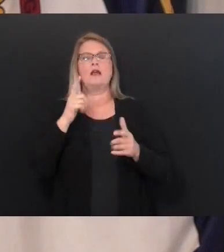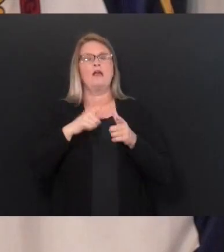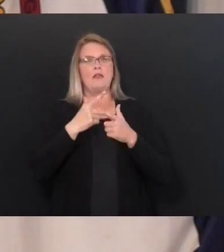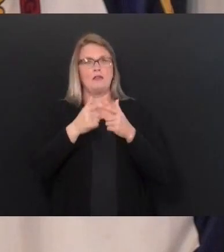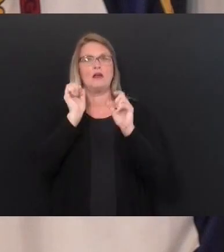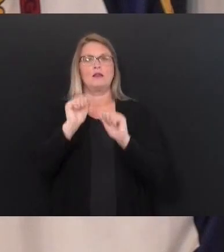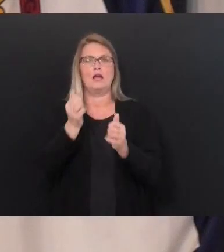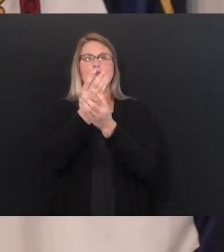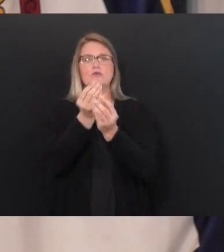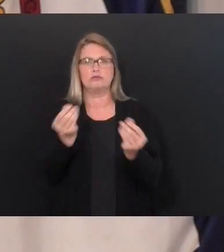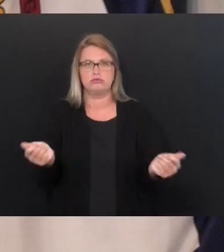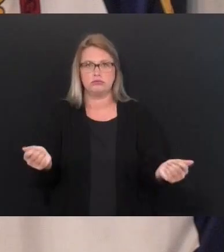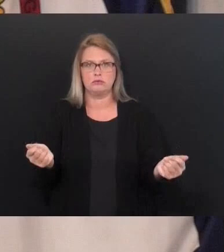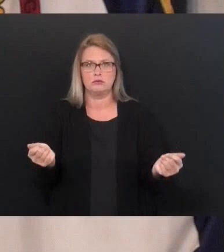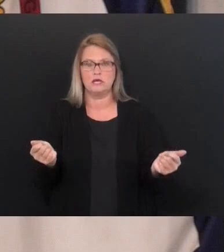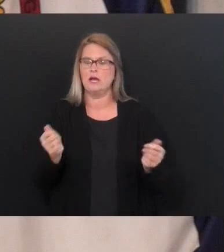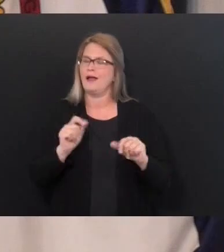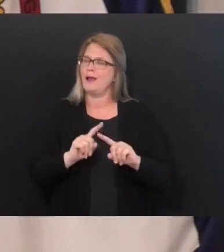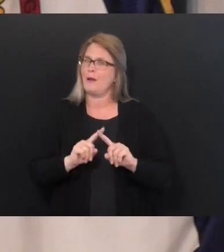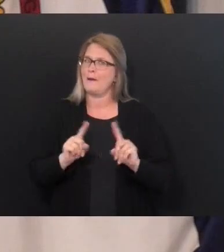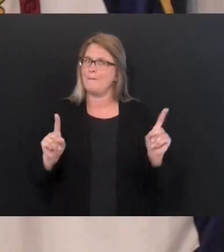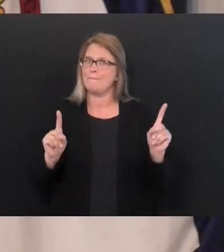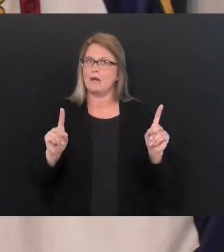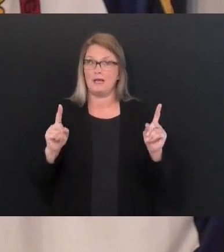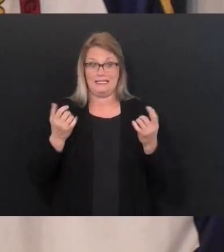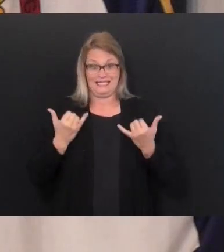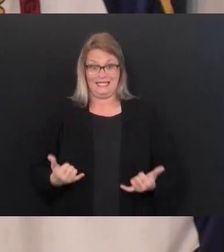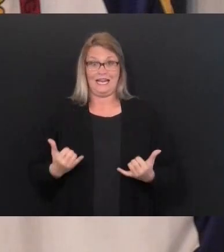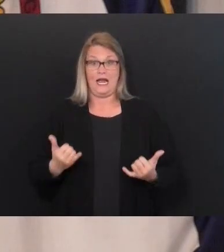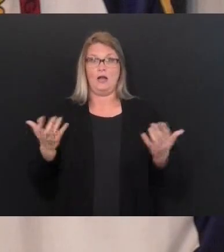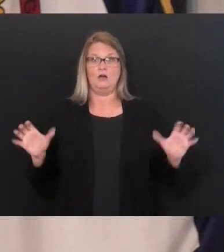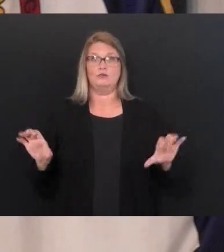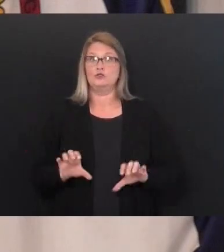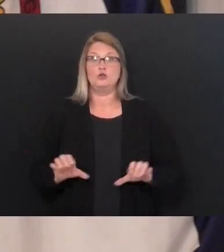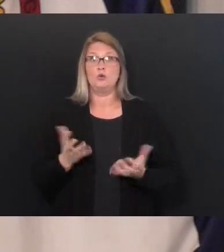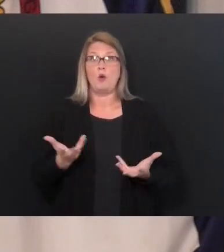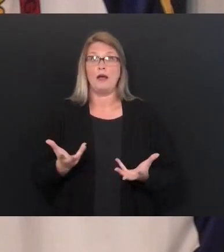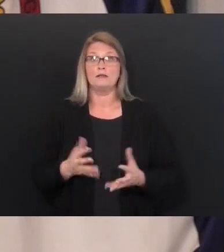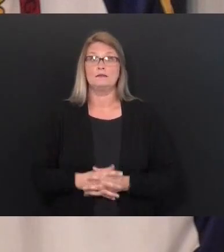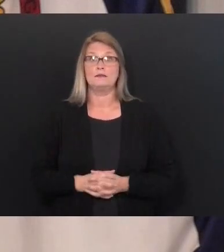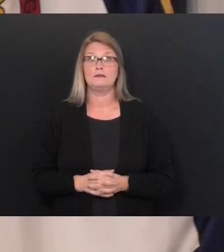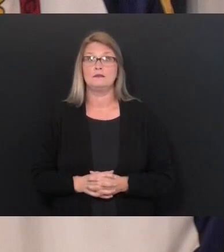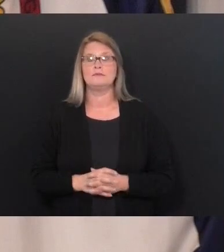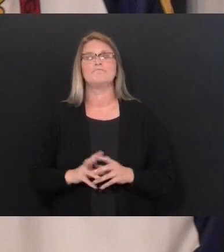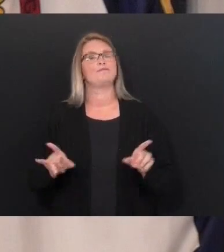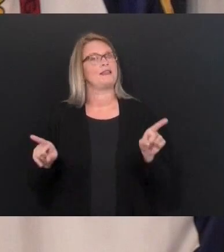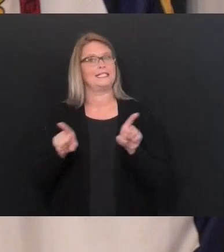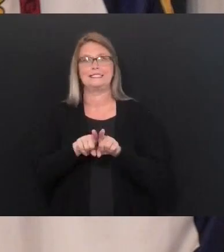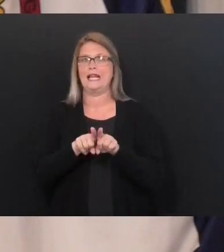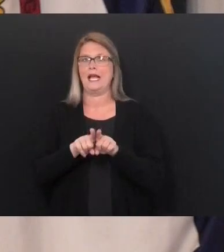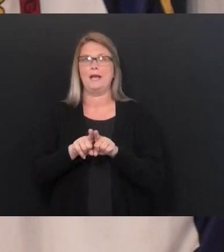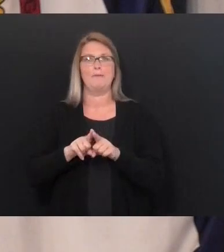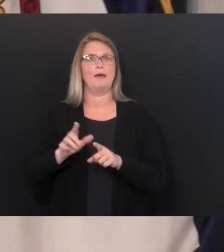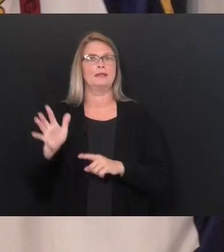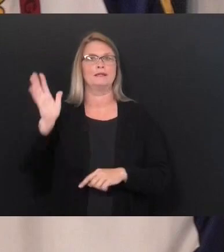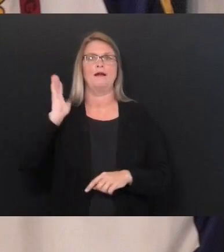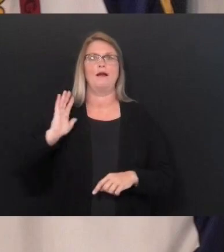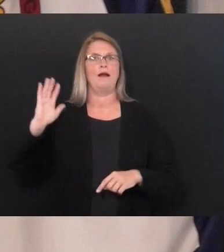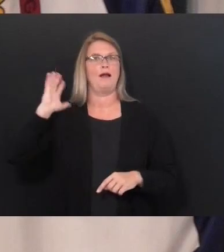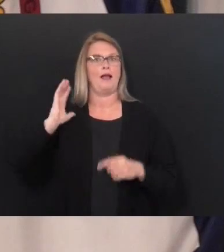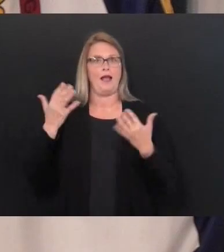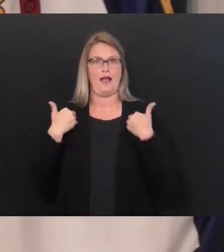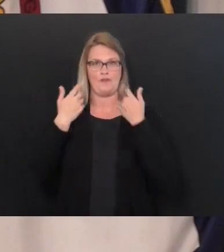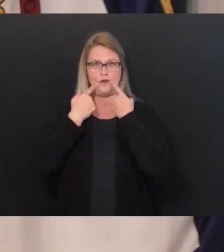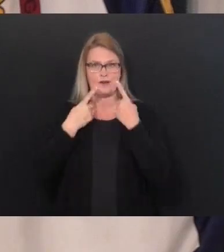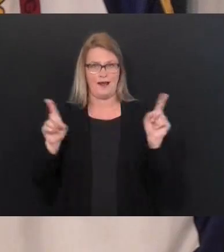thing whipped. So what do we do today as West Virginians? We do just exactly what we've been telling you over and over and over.